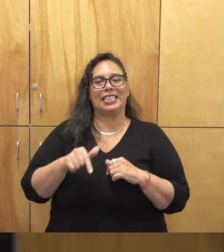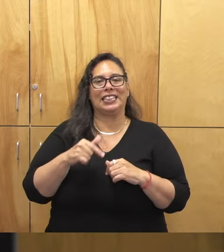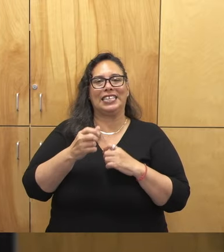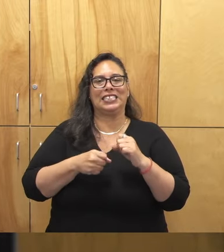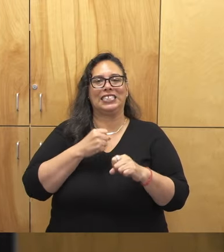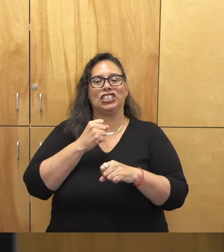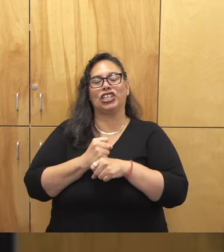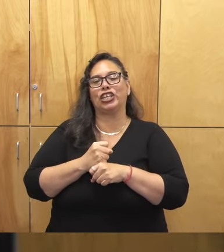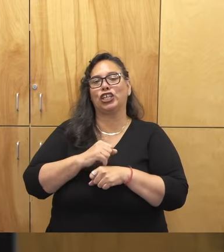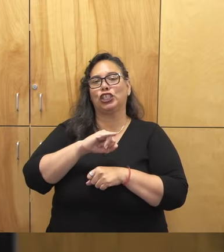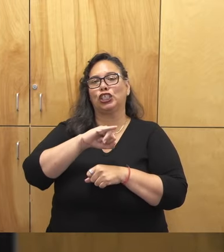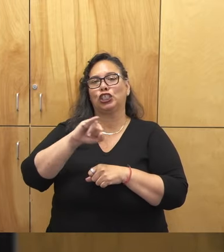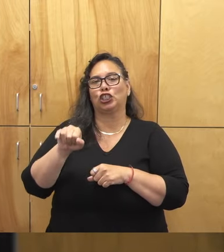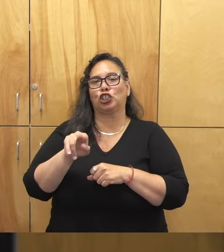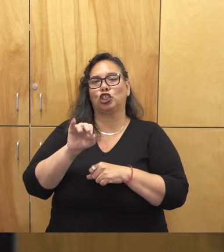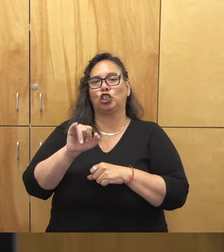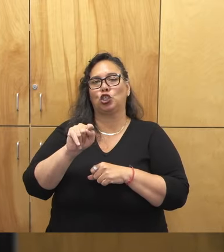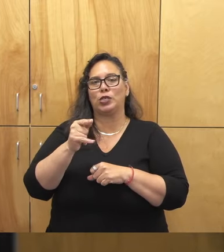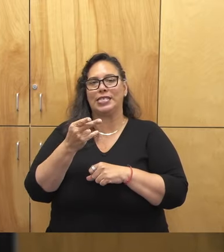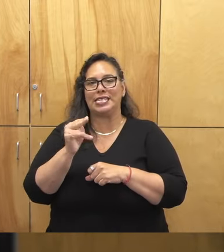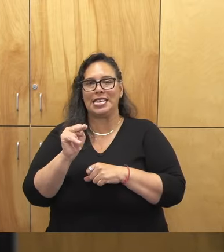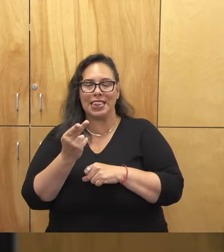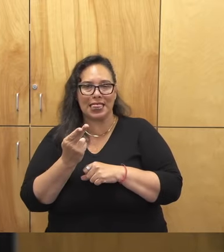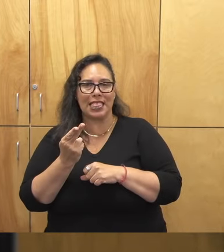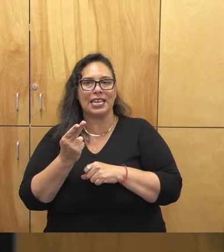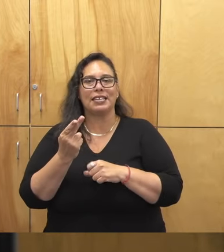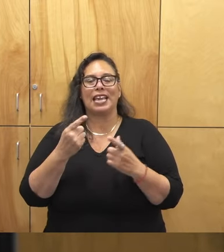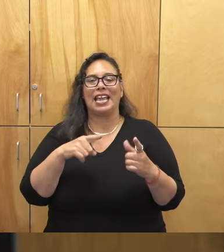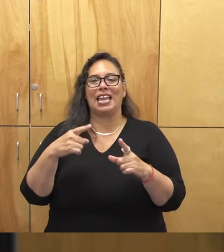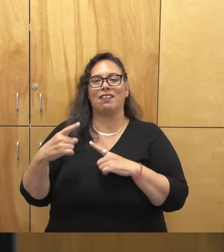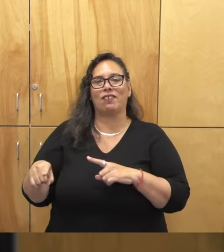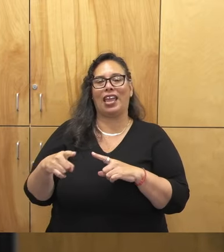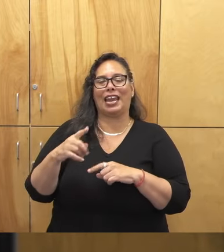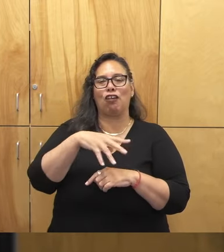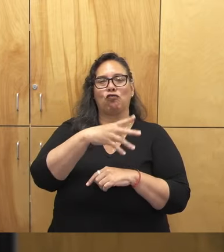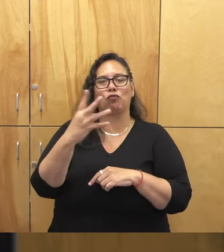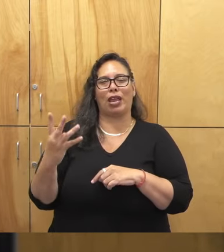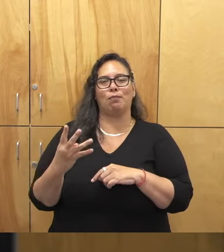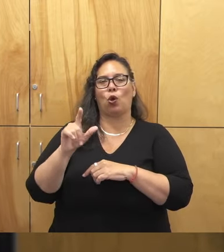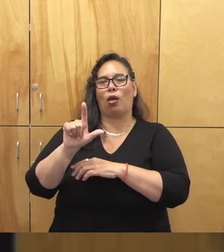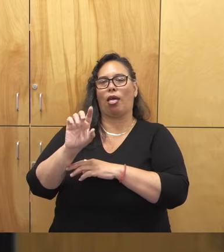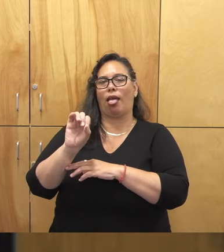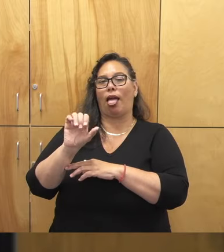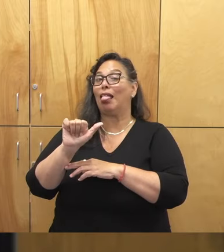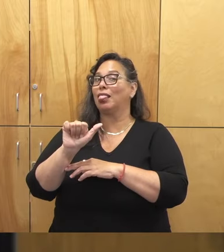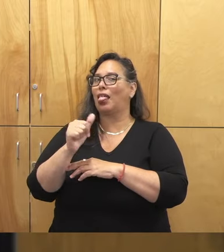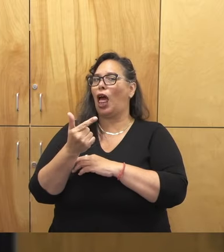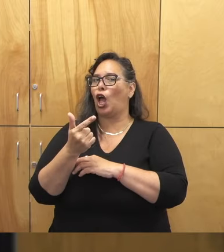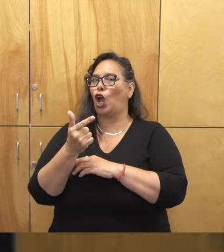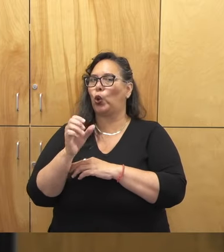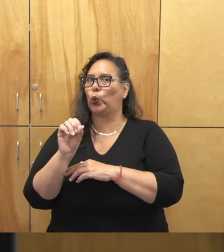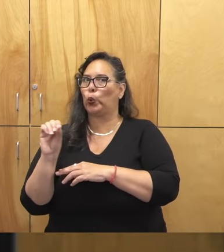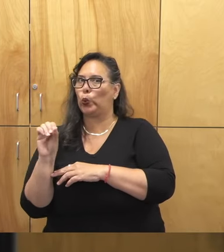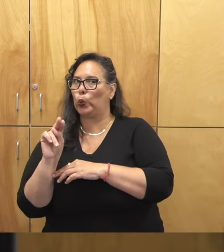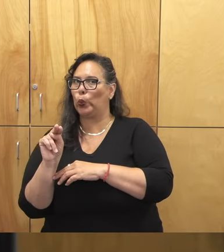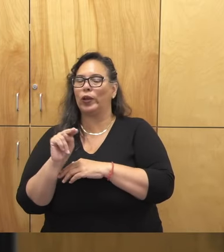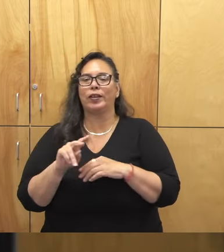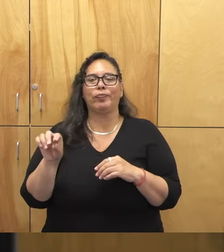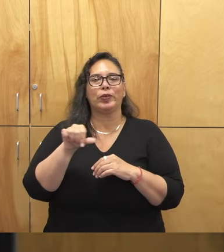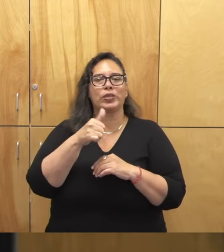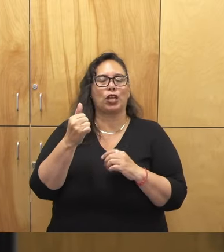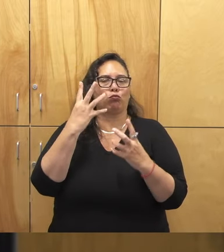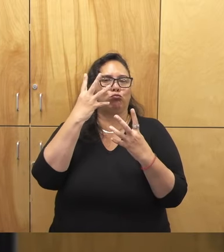at Rainbow Lagoon. For anyone who was able to attend, I think it was another beautiful, beautiful